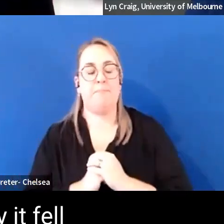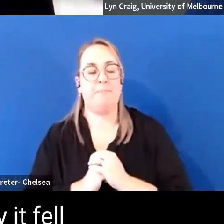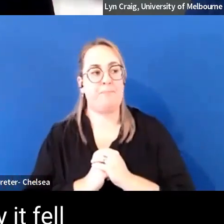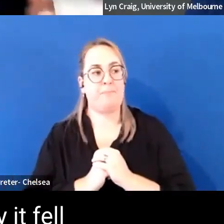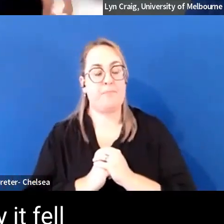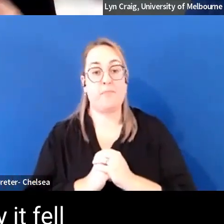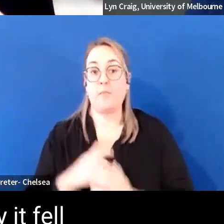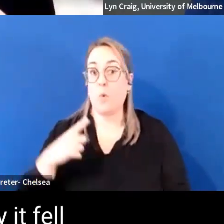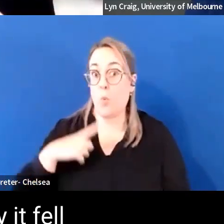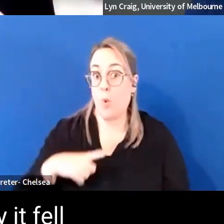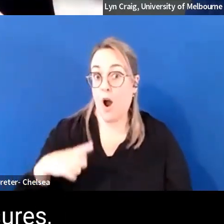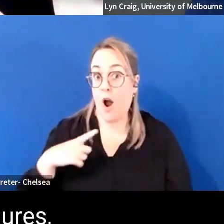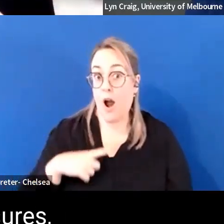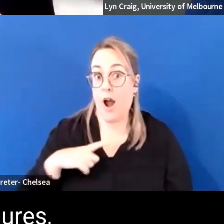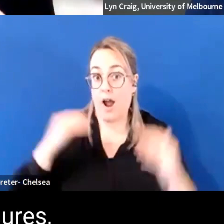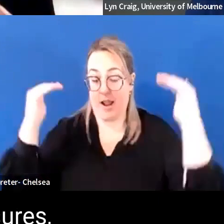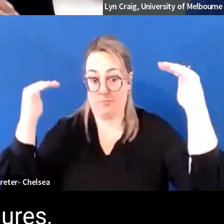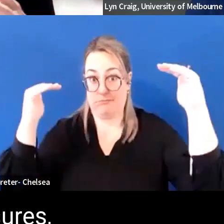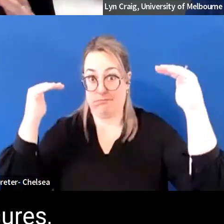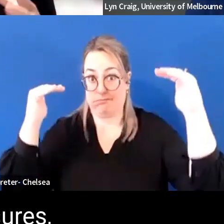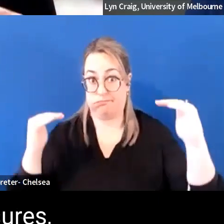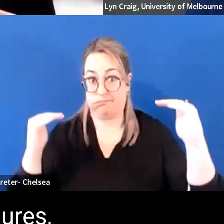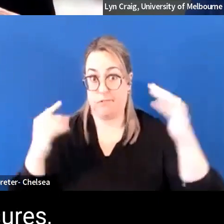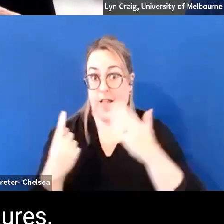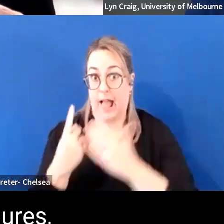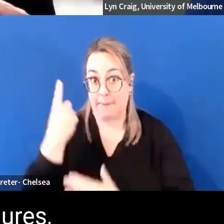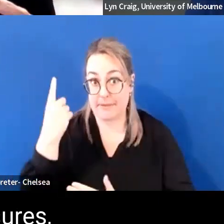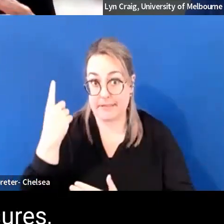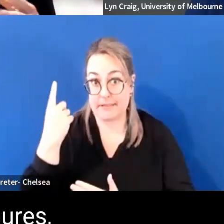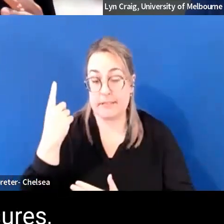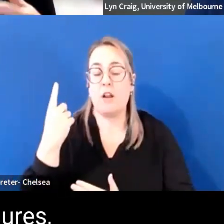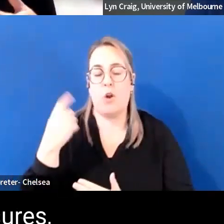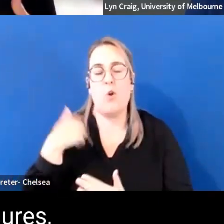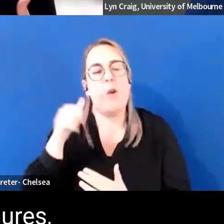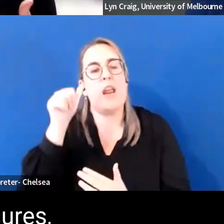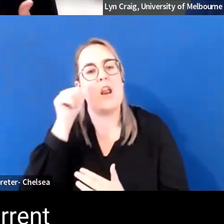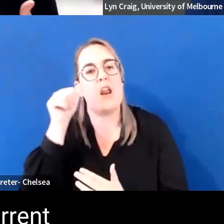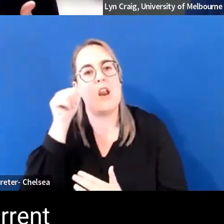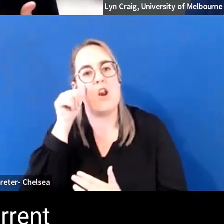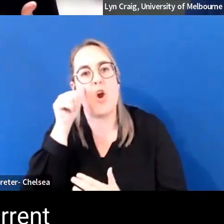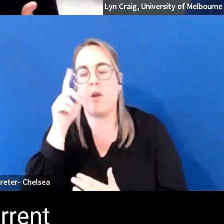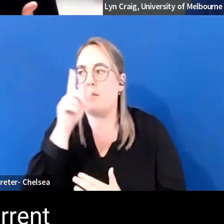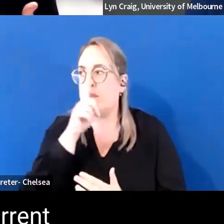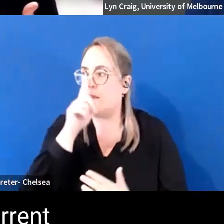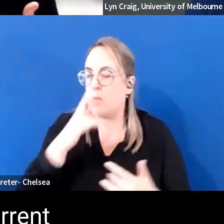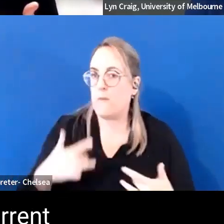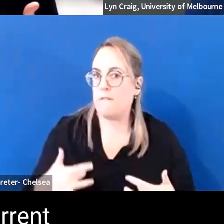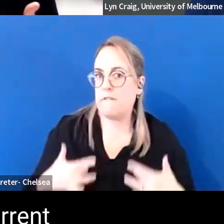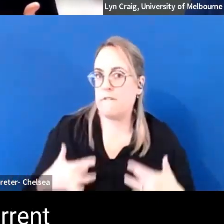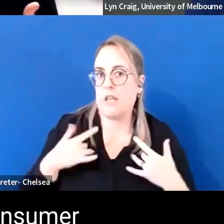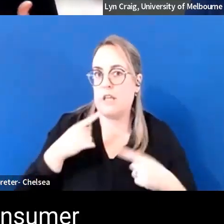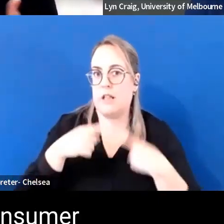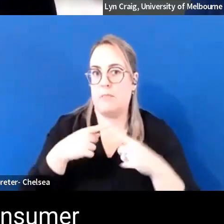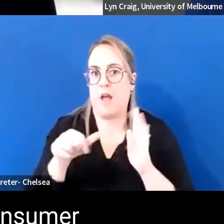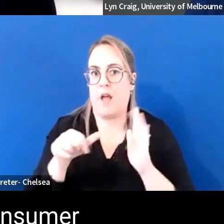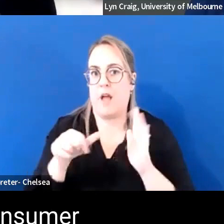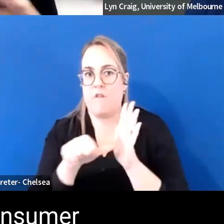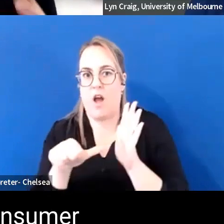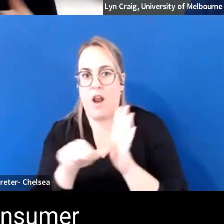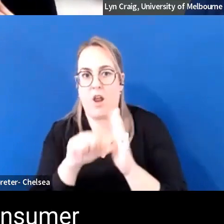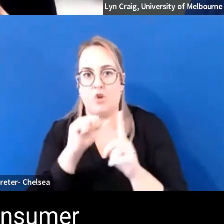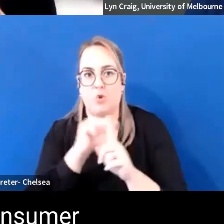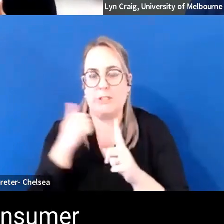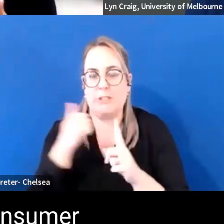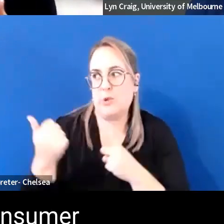that, obviously those cost of living pressures, but how people were feeling about their current financial situation. So really